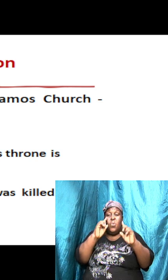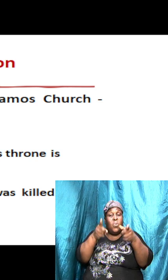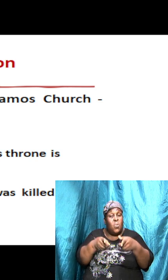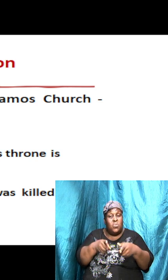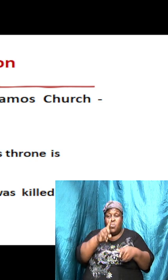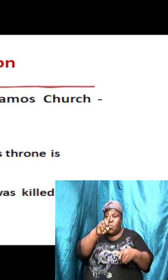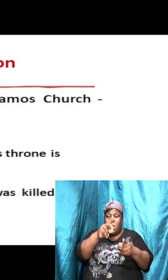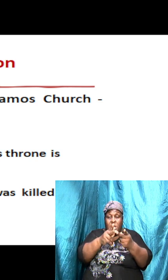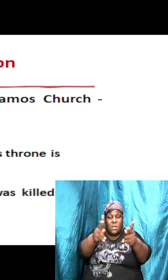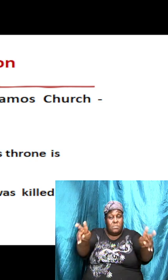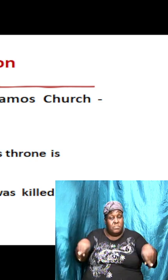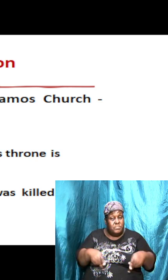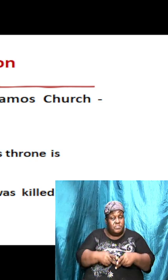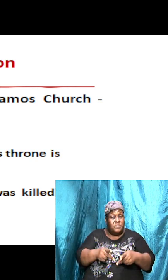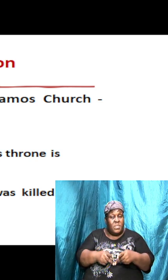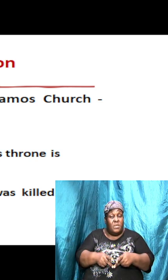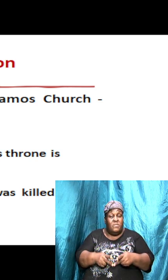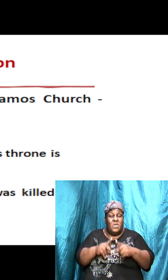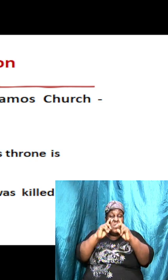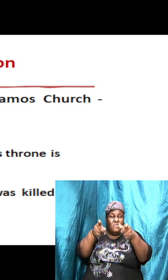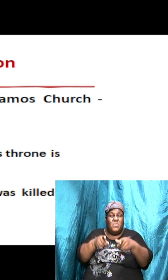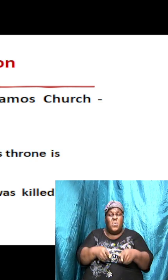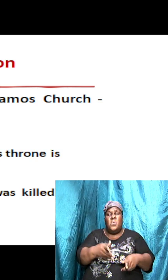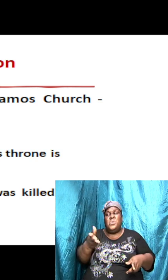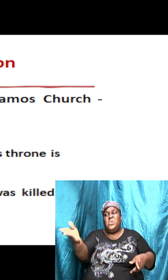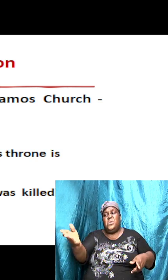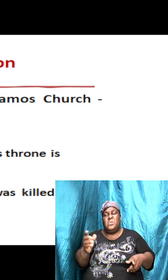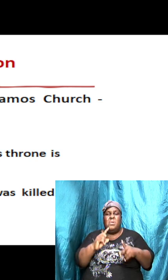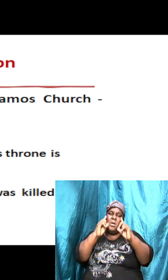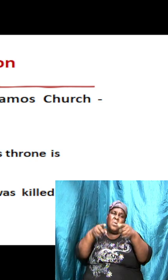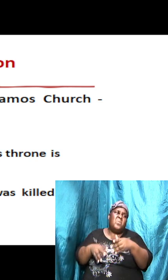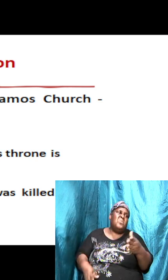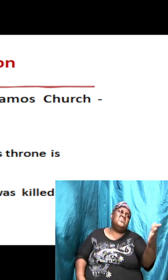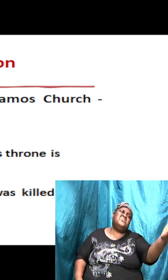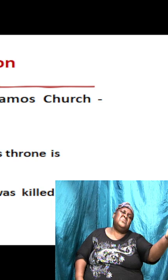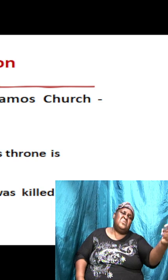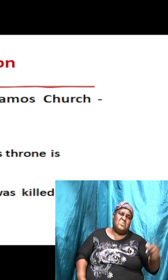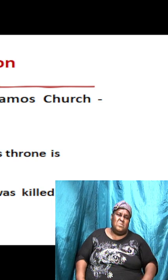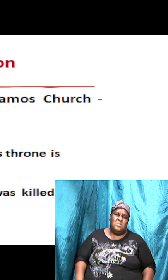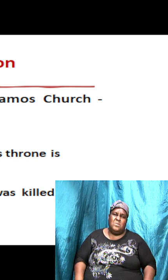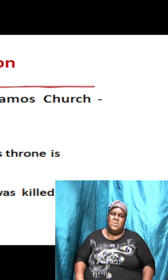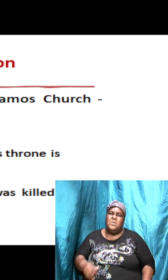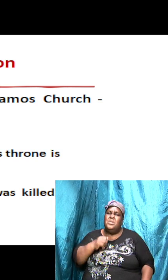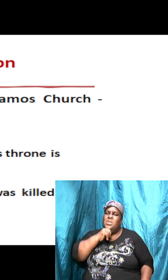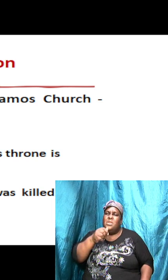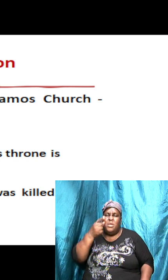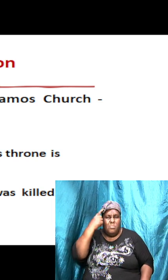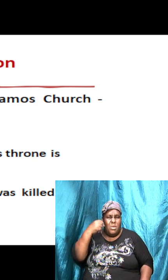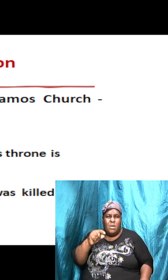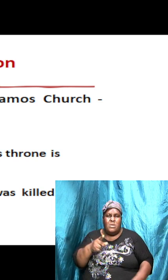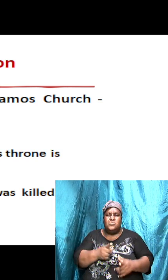to another, if we don't go here and we go there, or wherever we go, it's not because we're running from